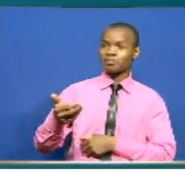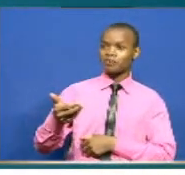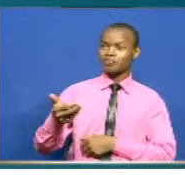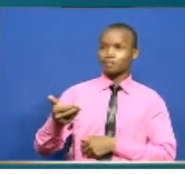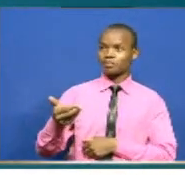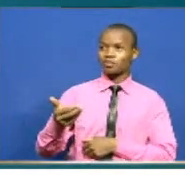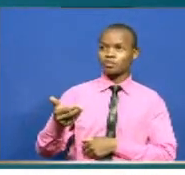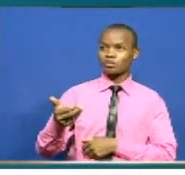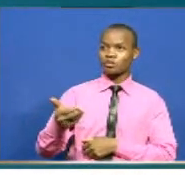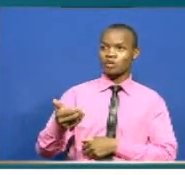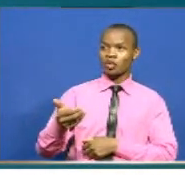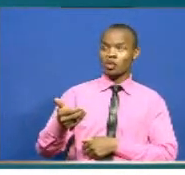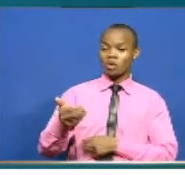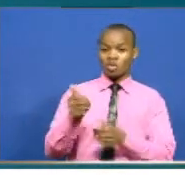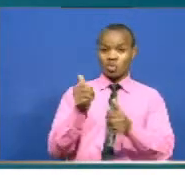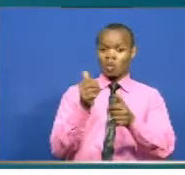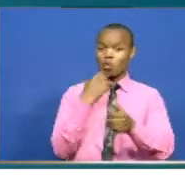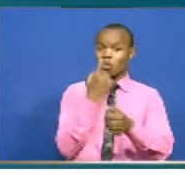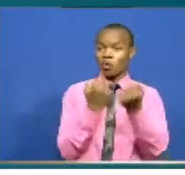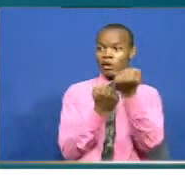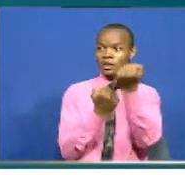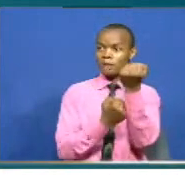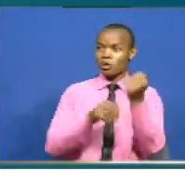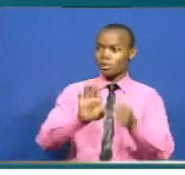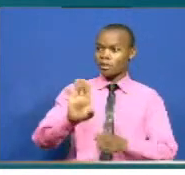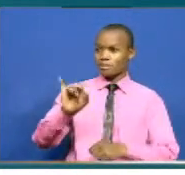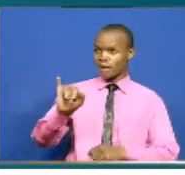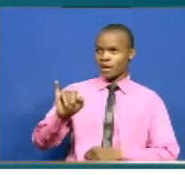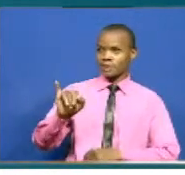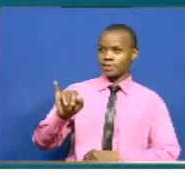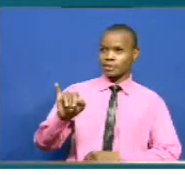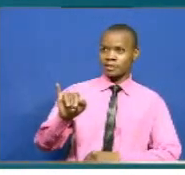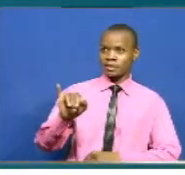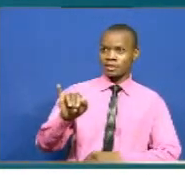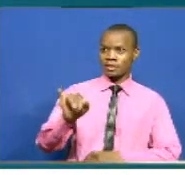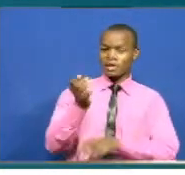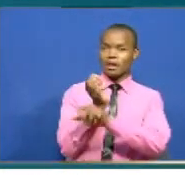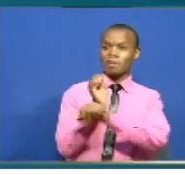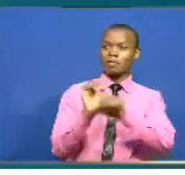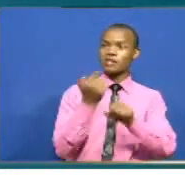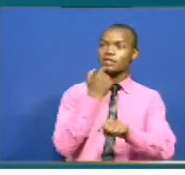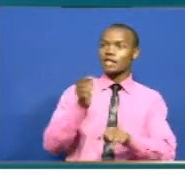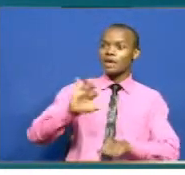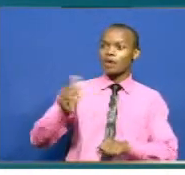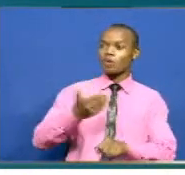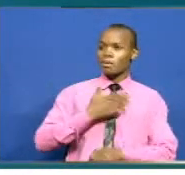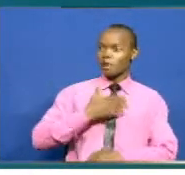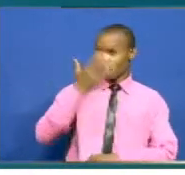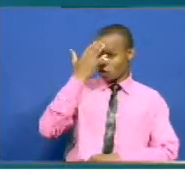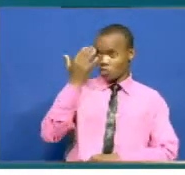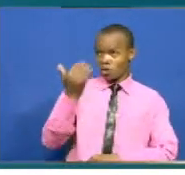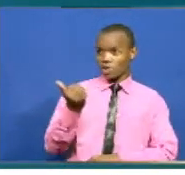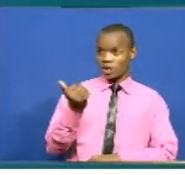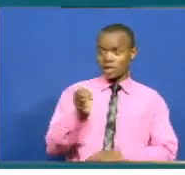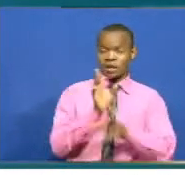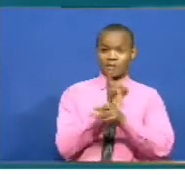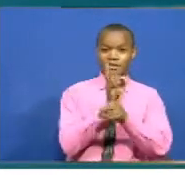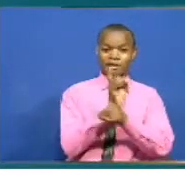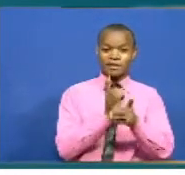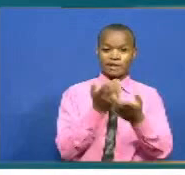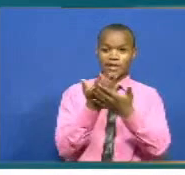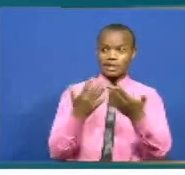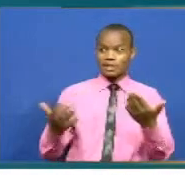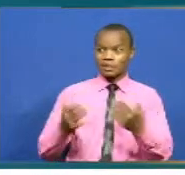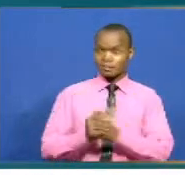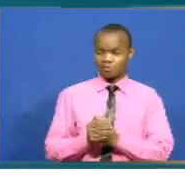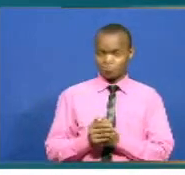quite looking forward to seeing that it sails through. Mm-hmm. I cannot tell you about my county simply because of multiple factors. And these